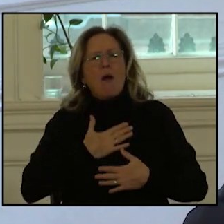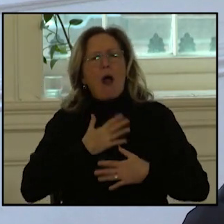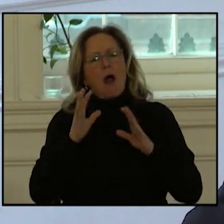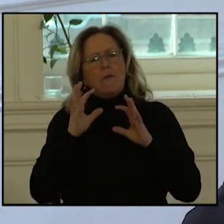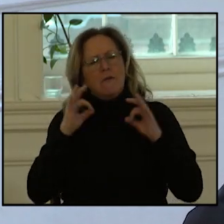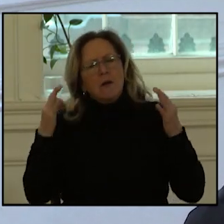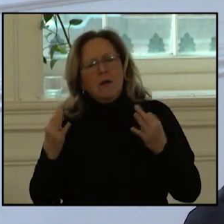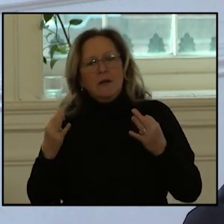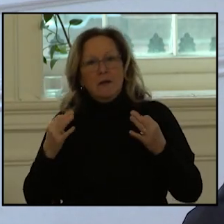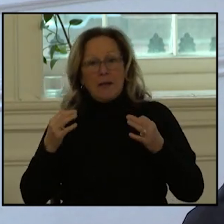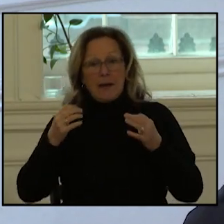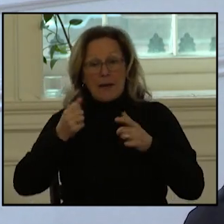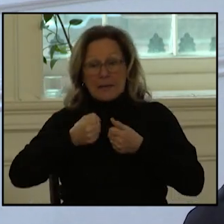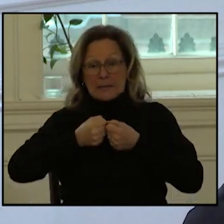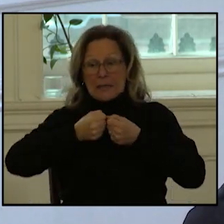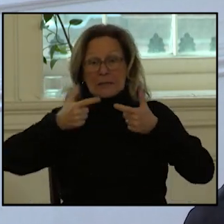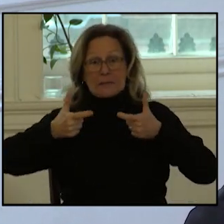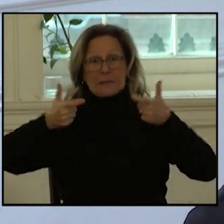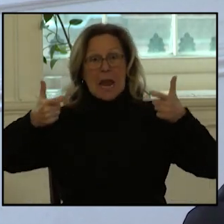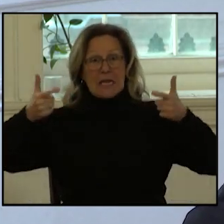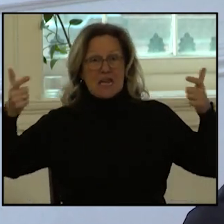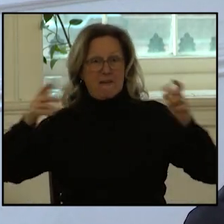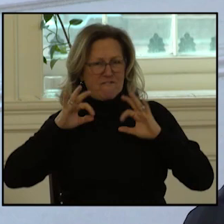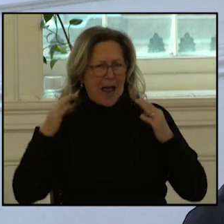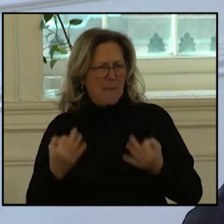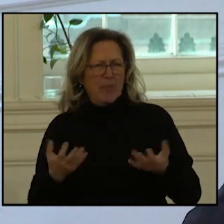extended family? And finding